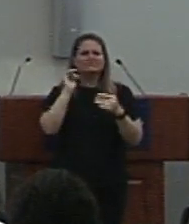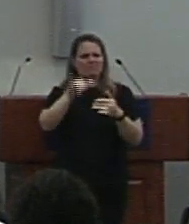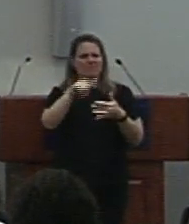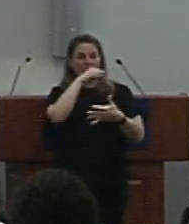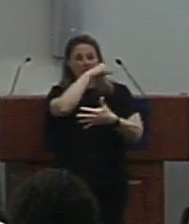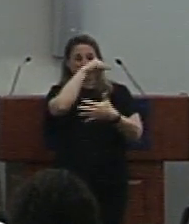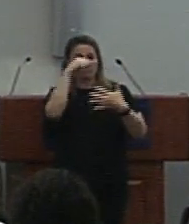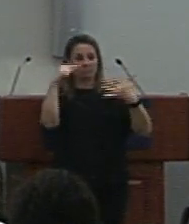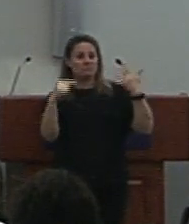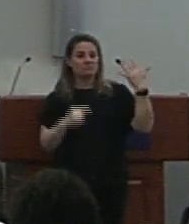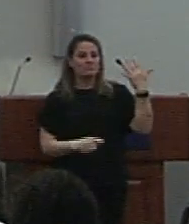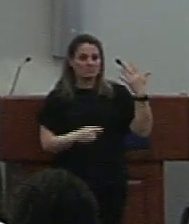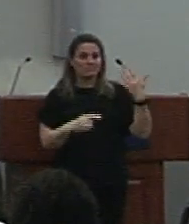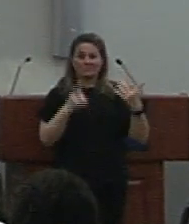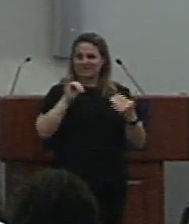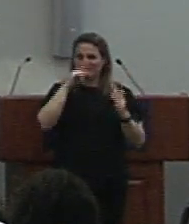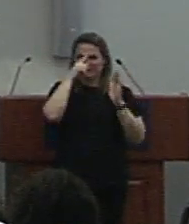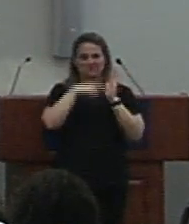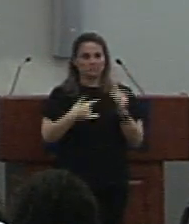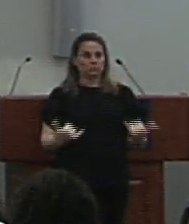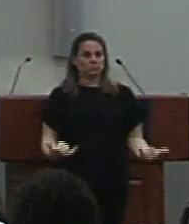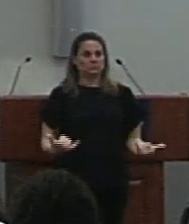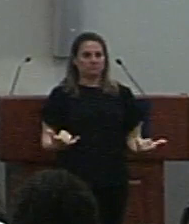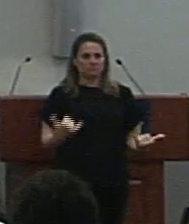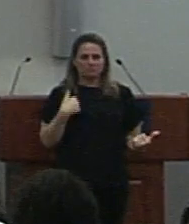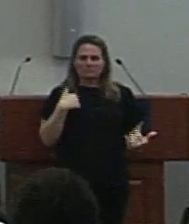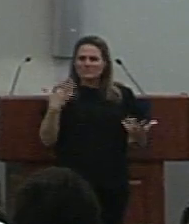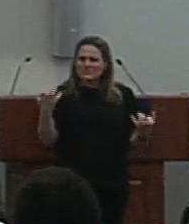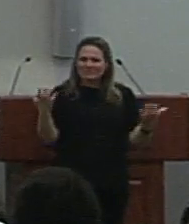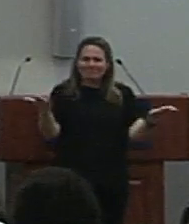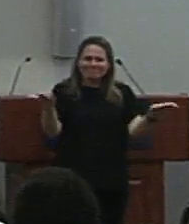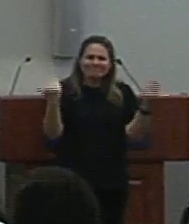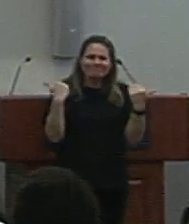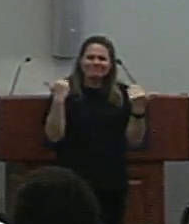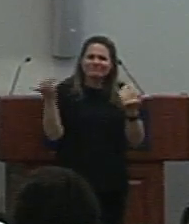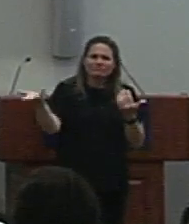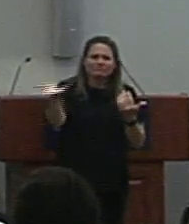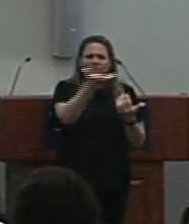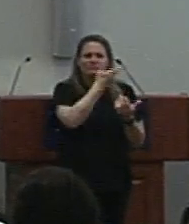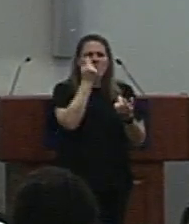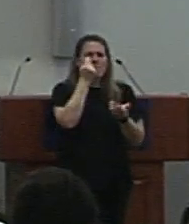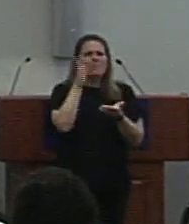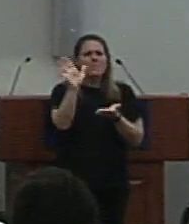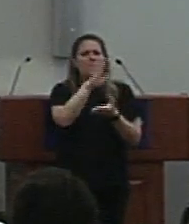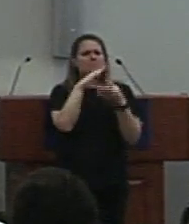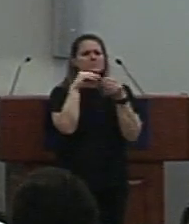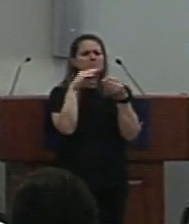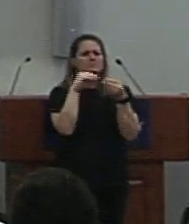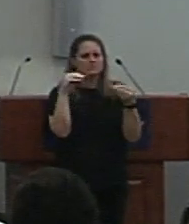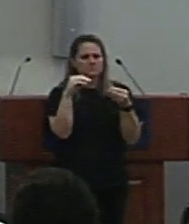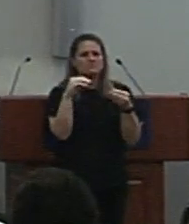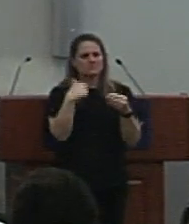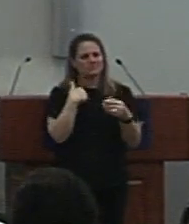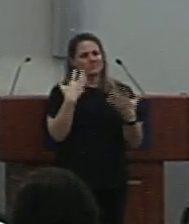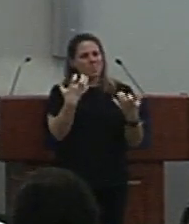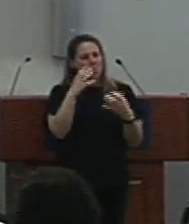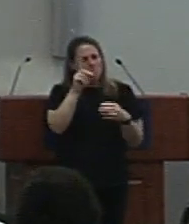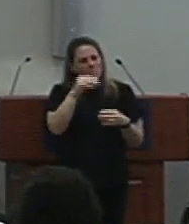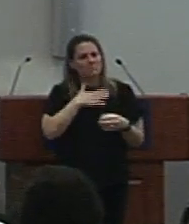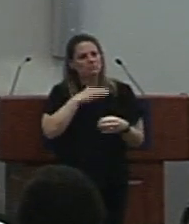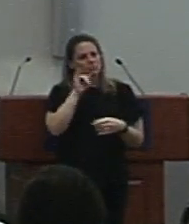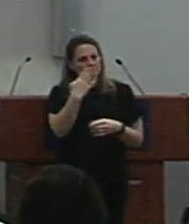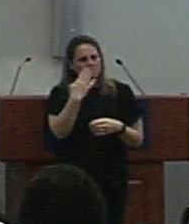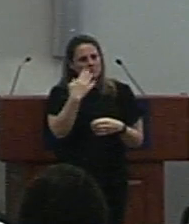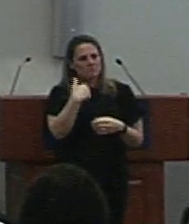of time, I would like to say that I couldn't get my work done without my incredible staff. So I'd just like to ask my staff all to raise their